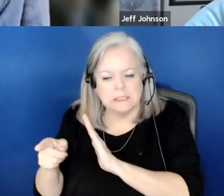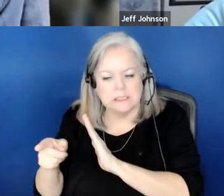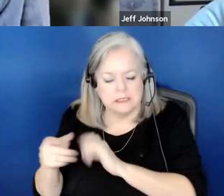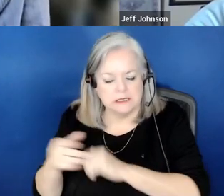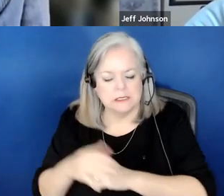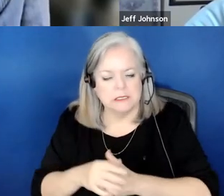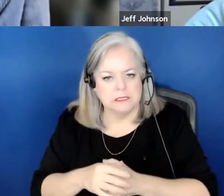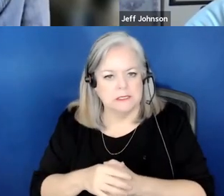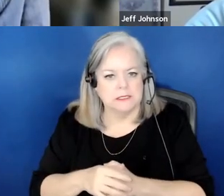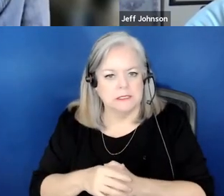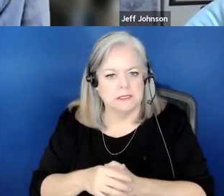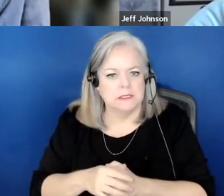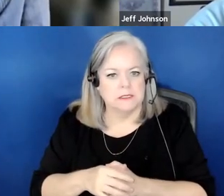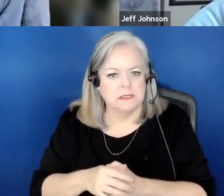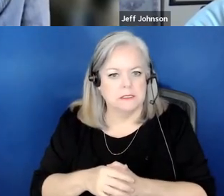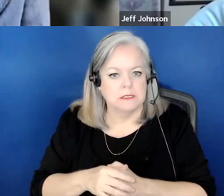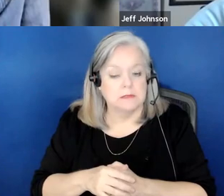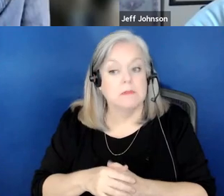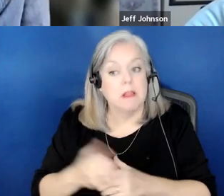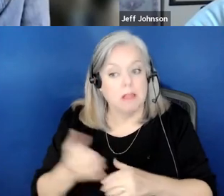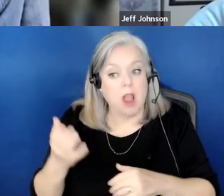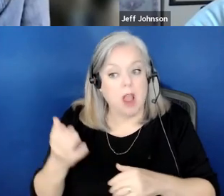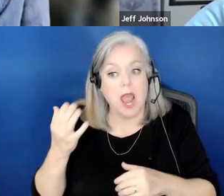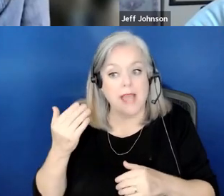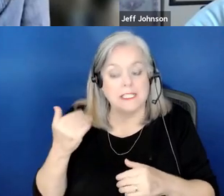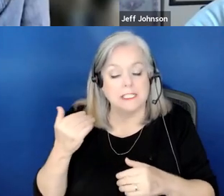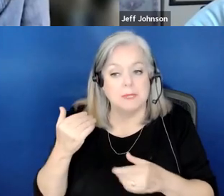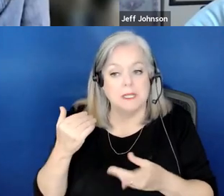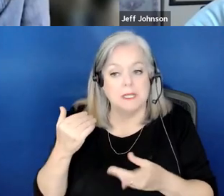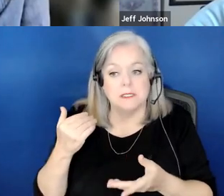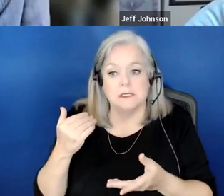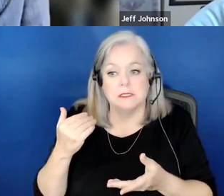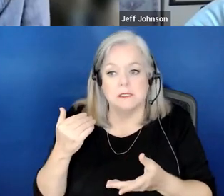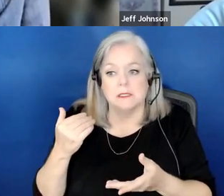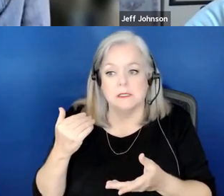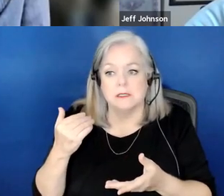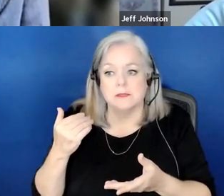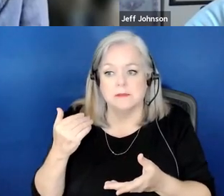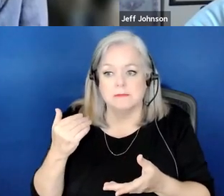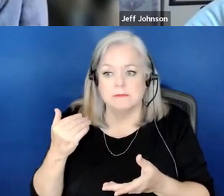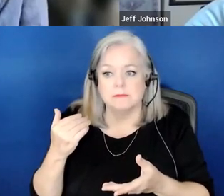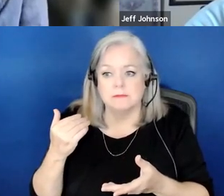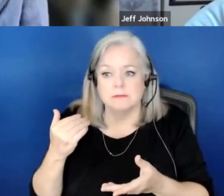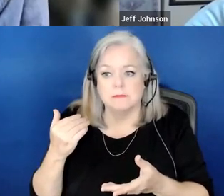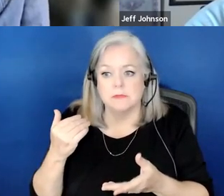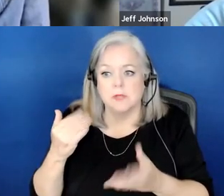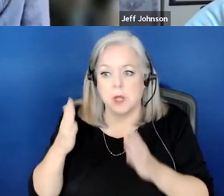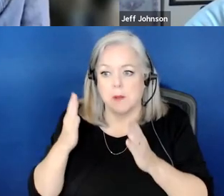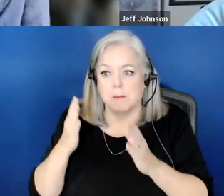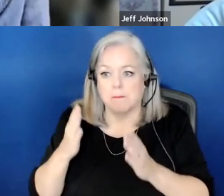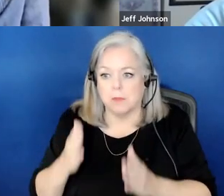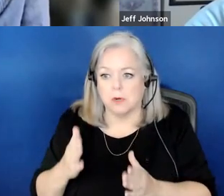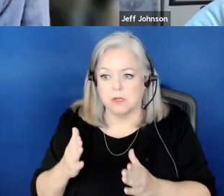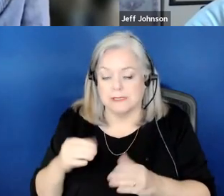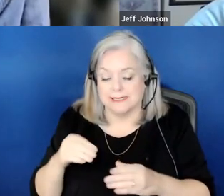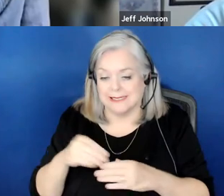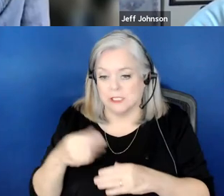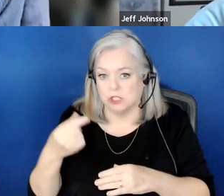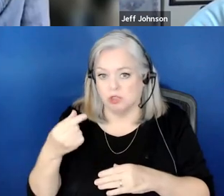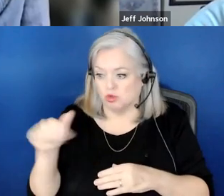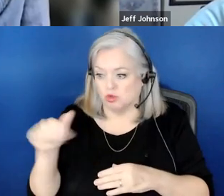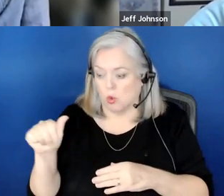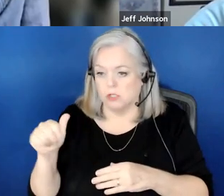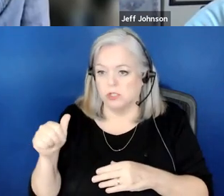there has been a person in Georgia named